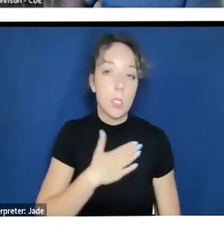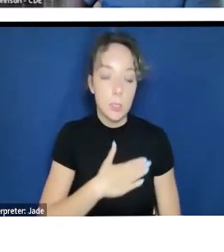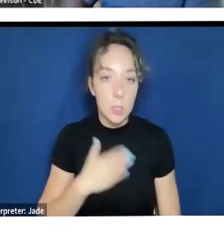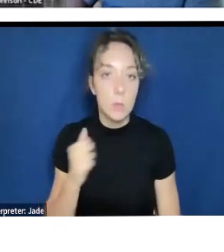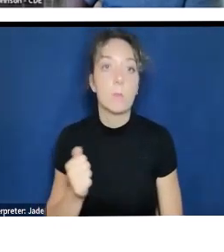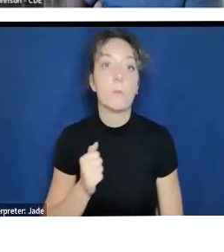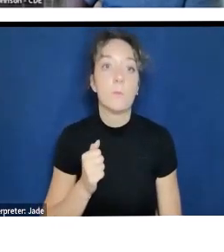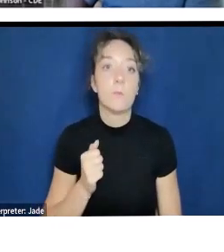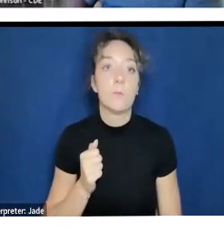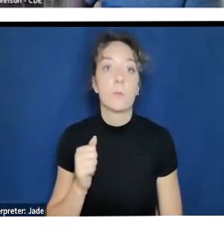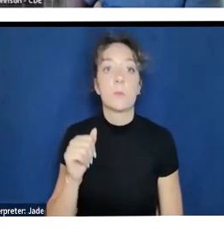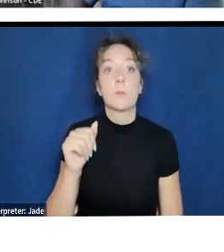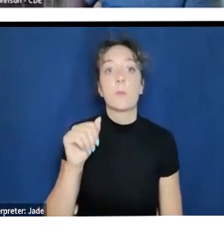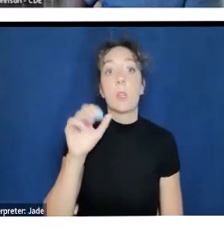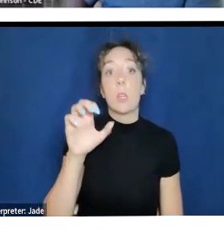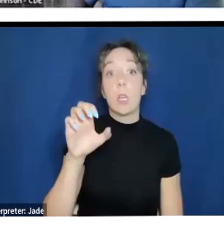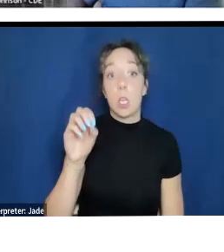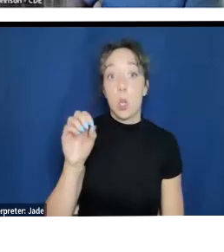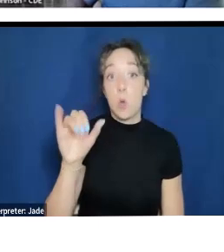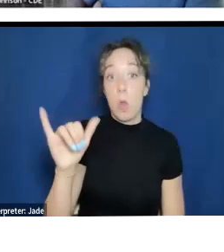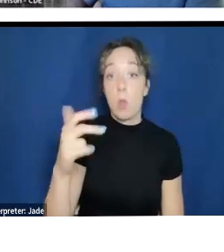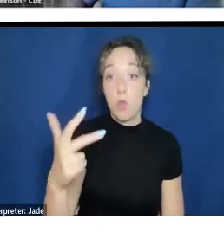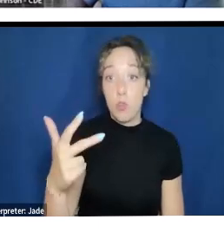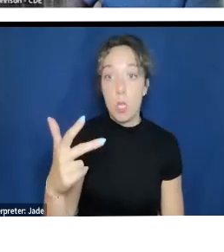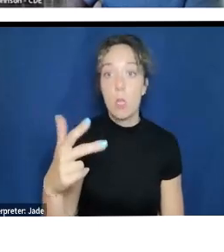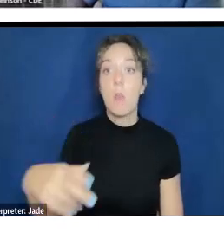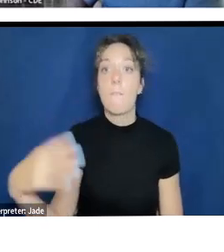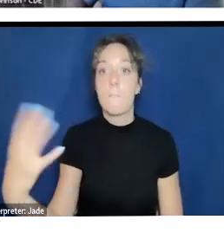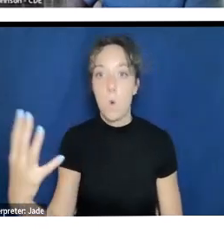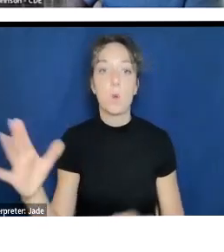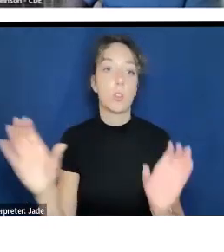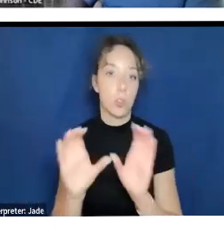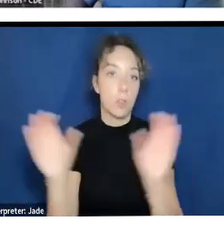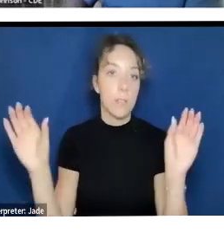End of year 3 and end of year 4 certification.